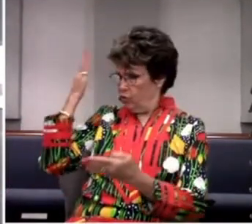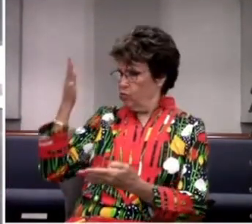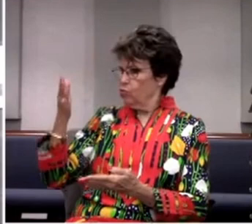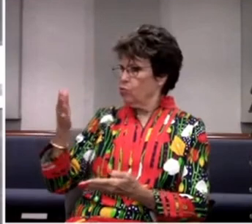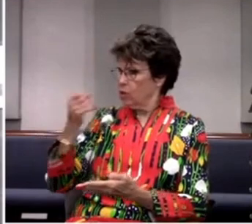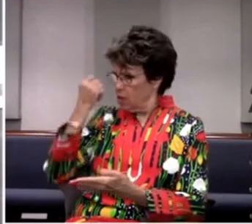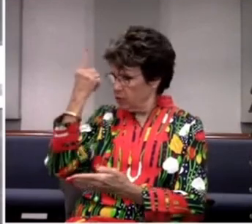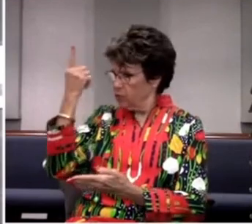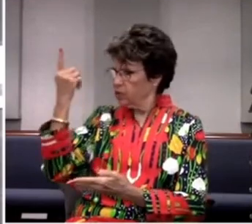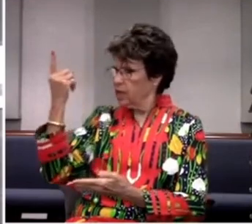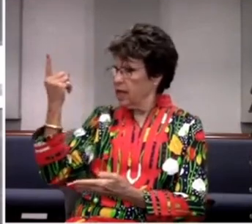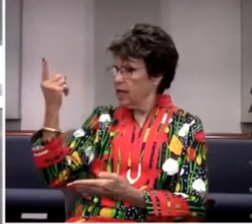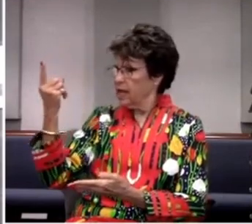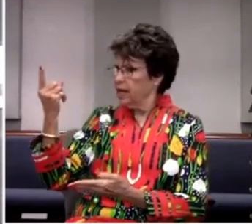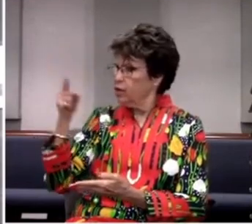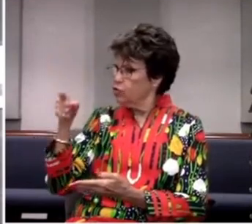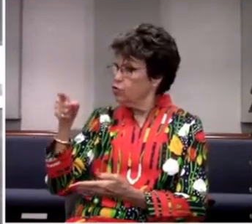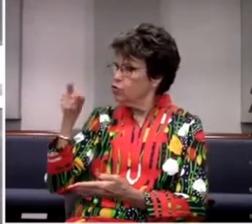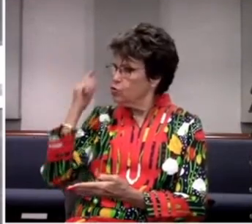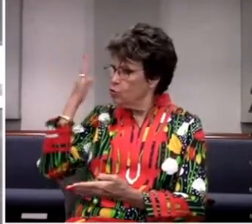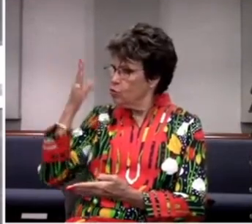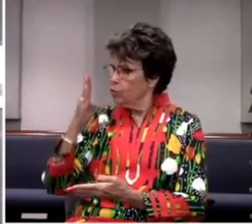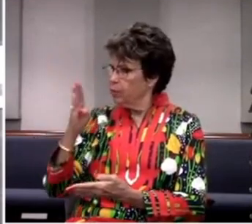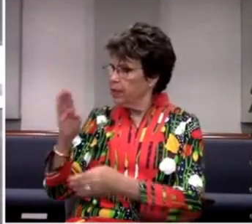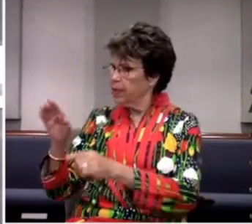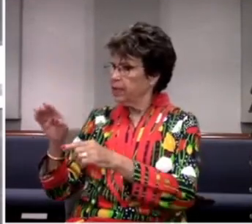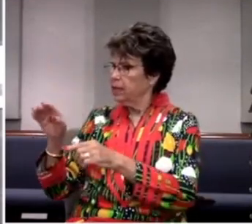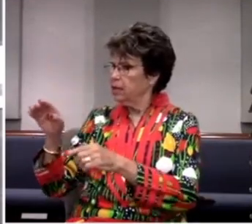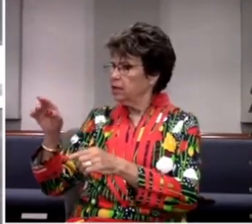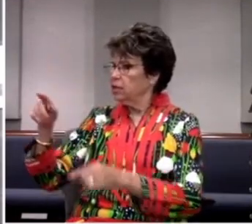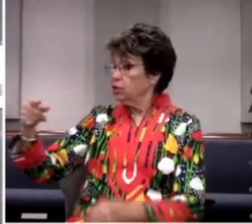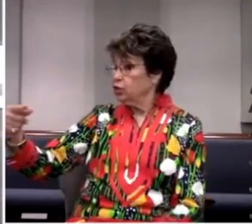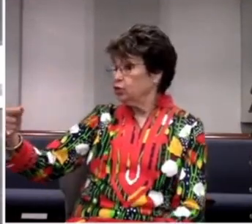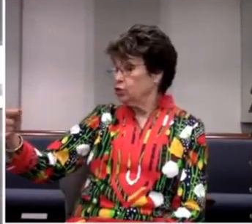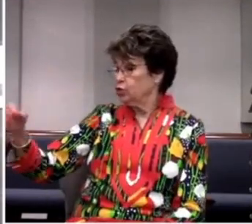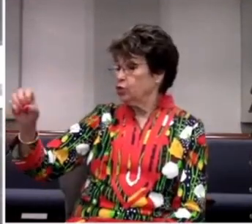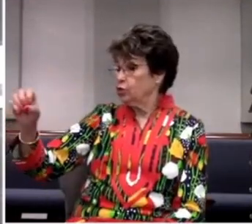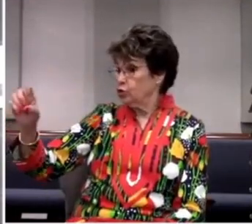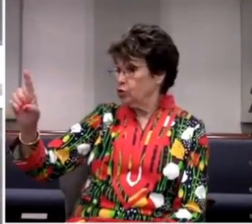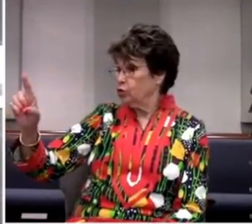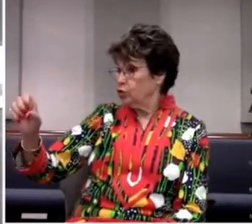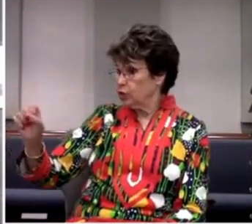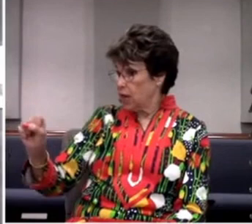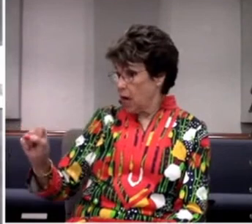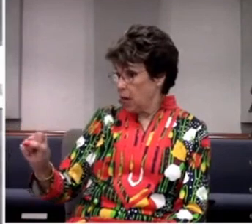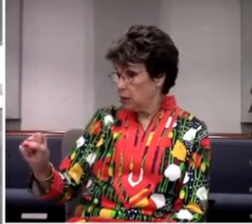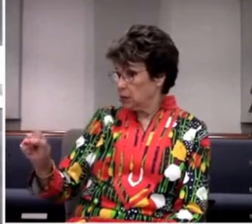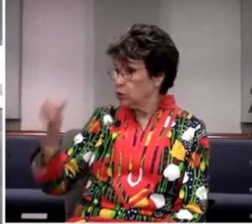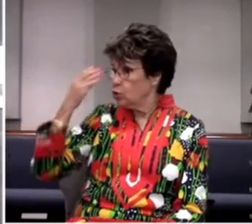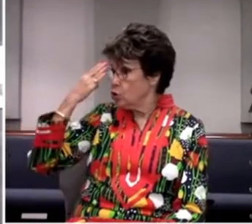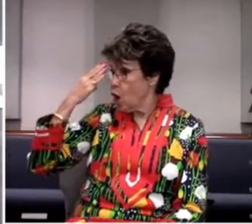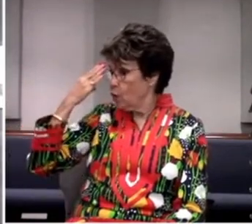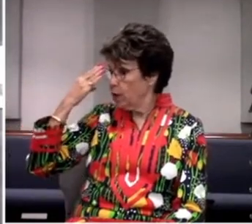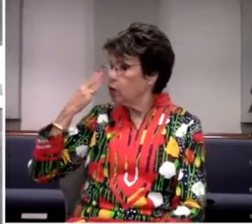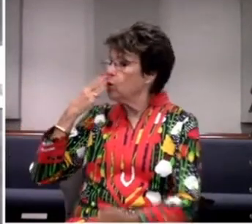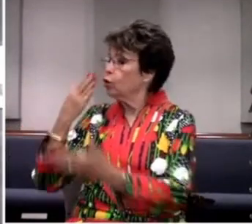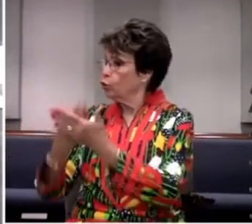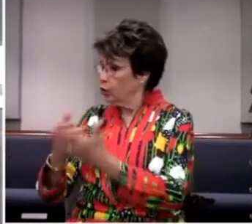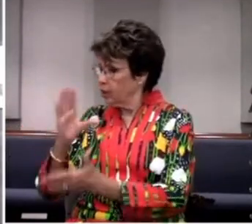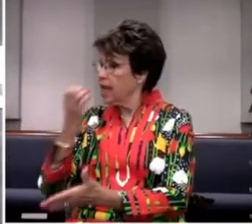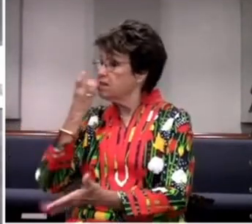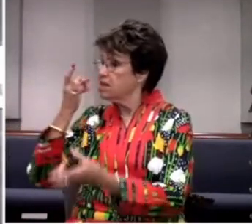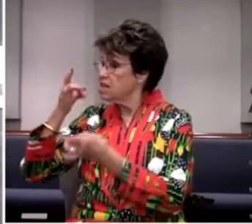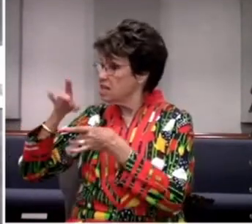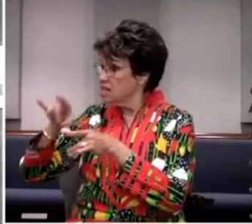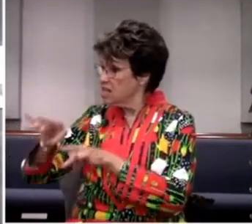be as, what class? Gods, small g, knowing good and evil. Oh man,